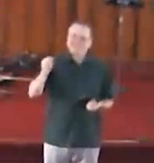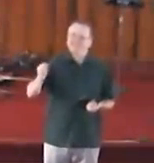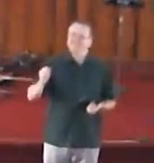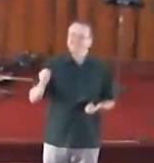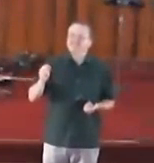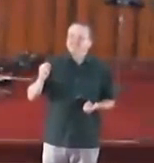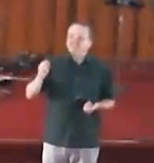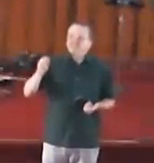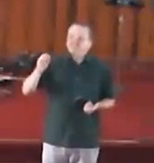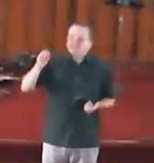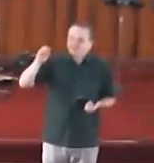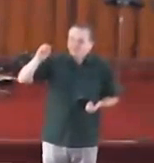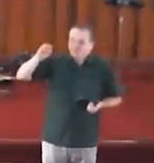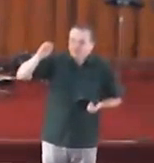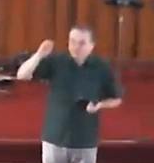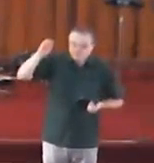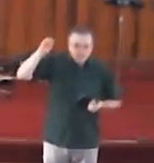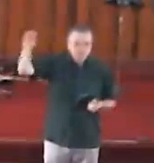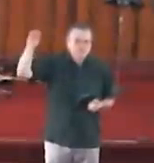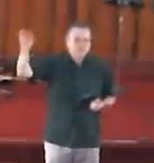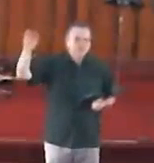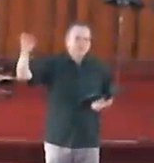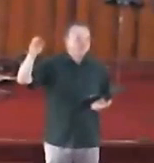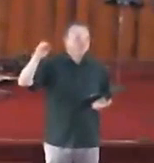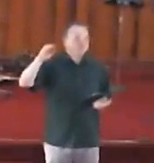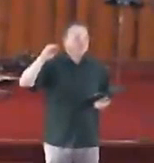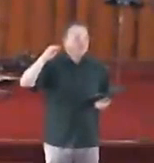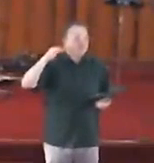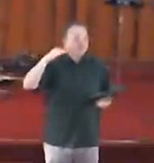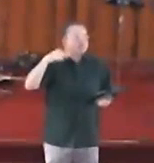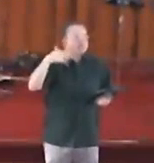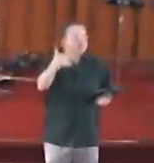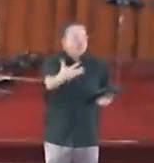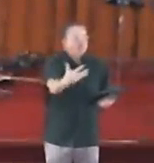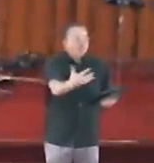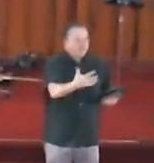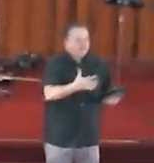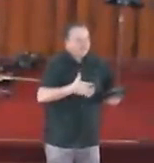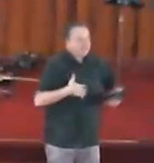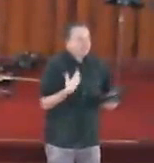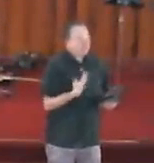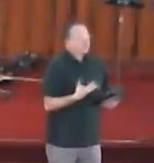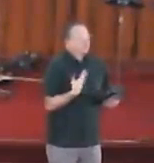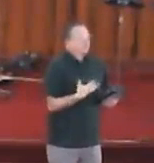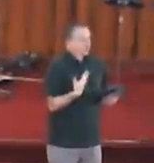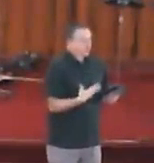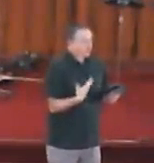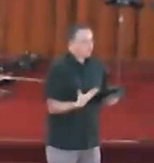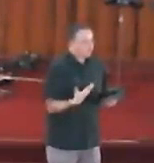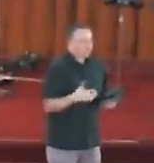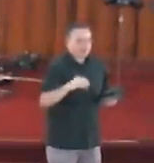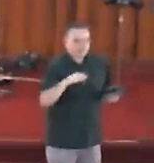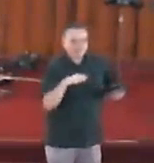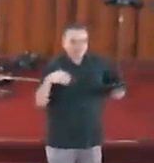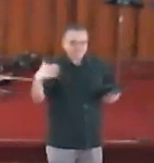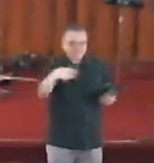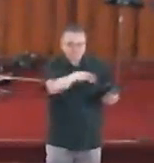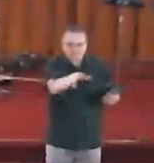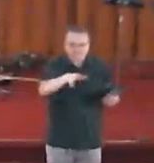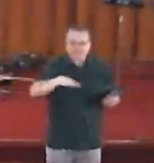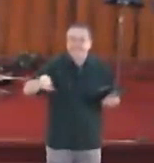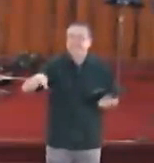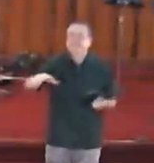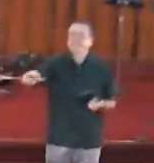A veces, así como este profesor aprendió a hacer las cosas en sus propias fuerzas